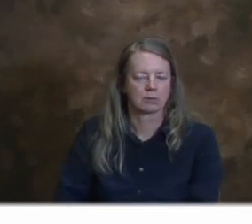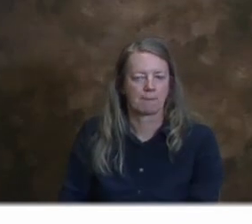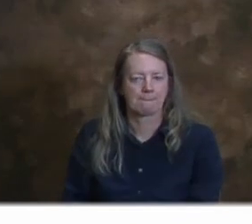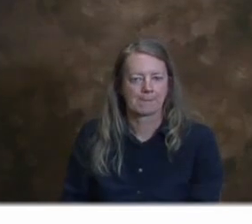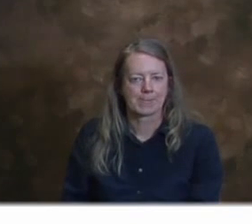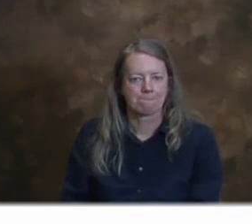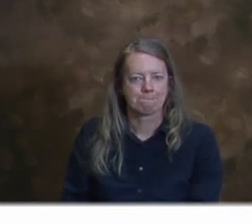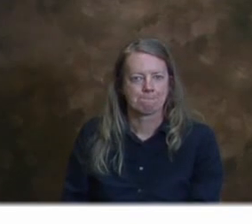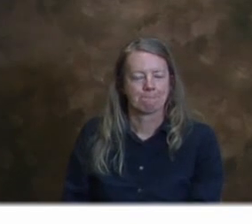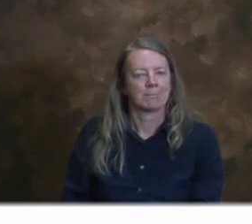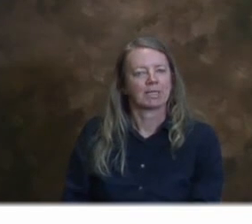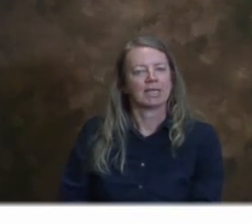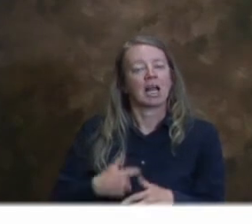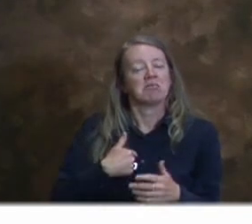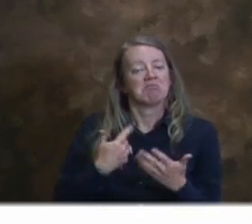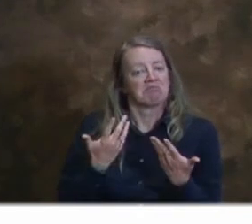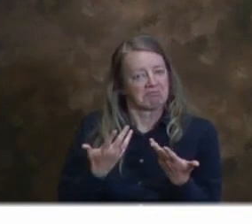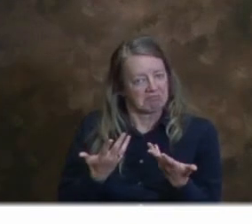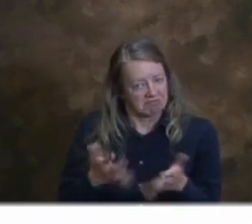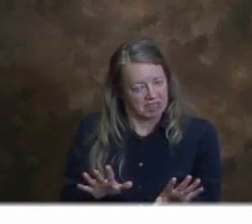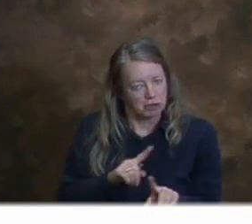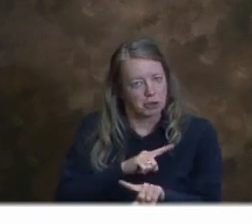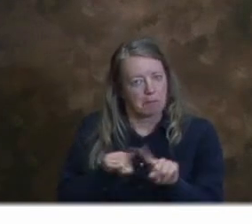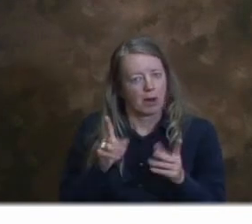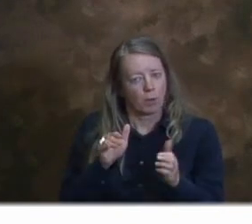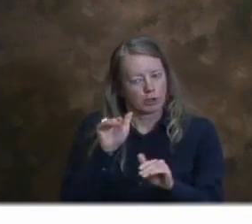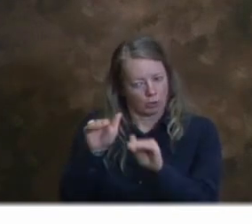And in closing, here are a few things to remember.